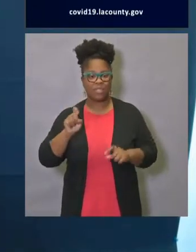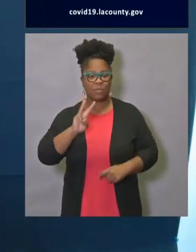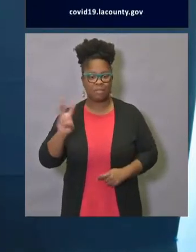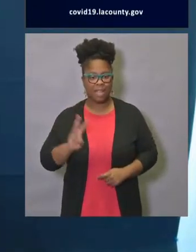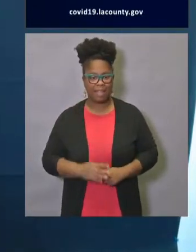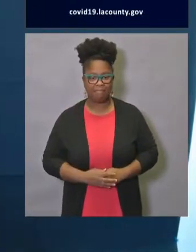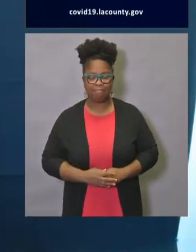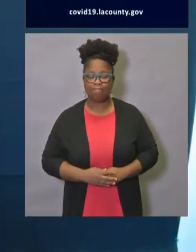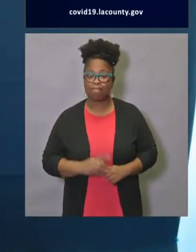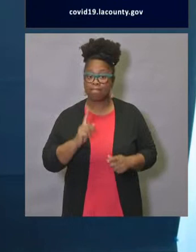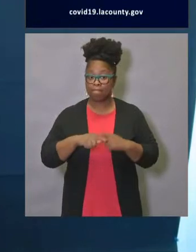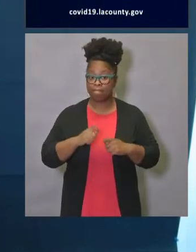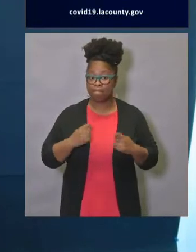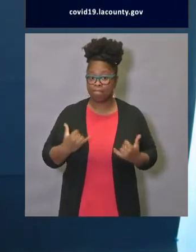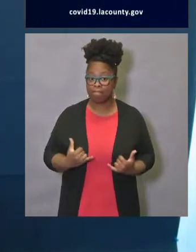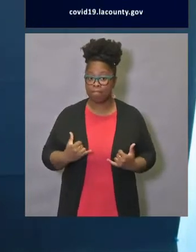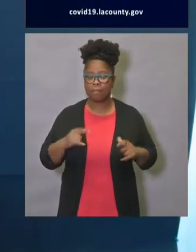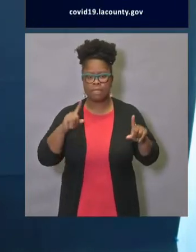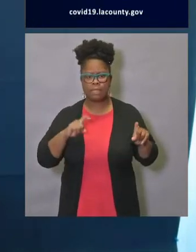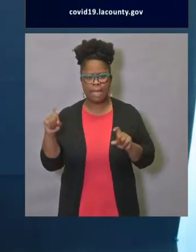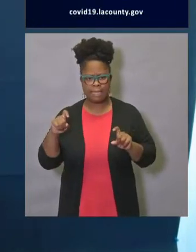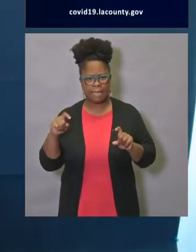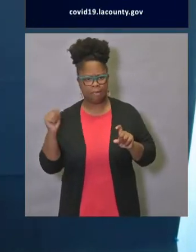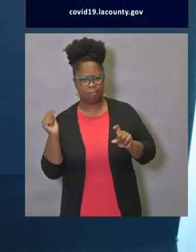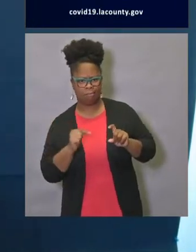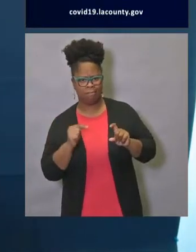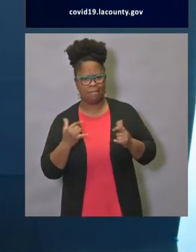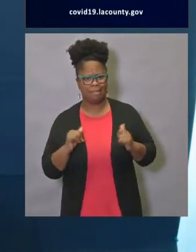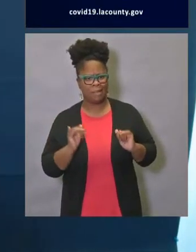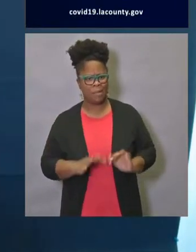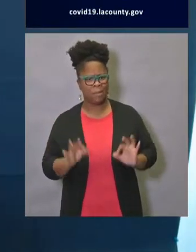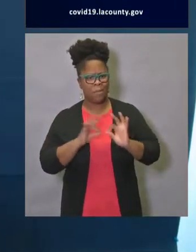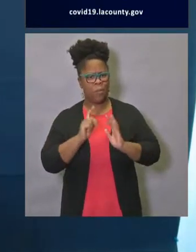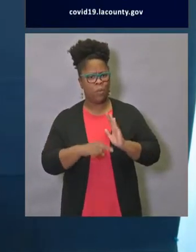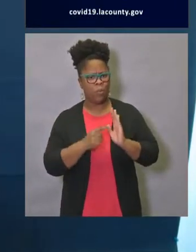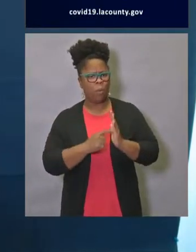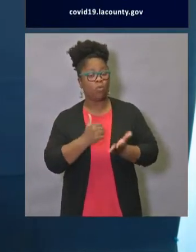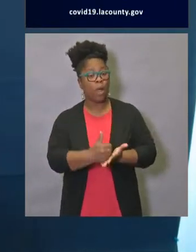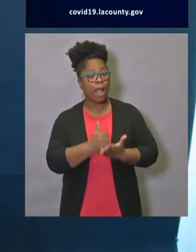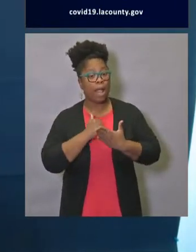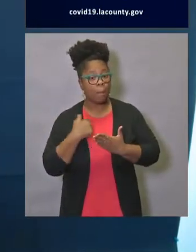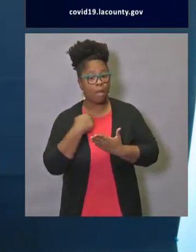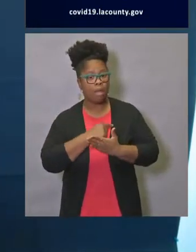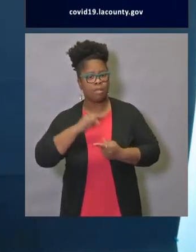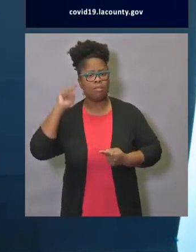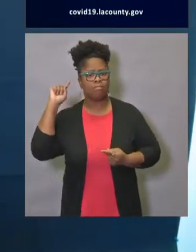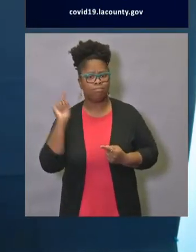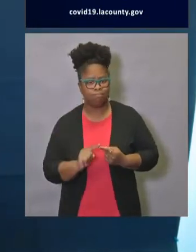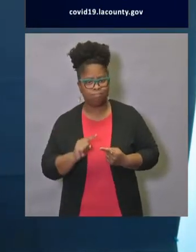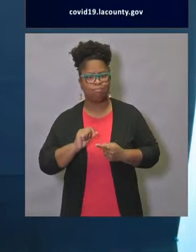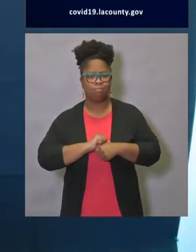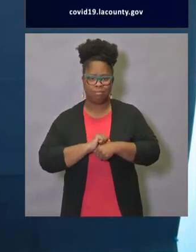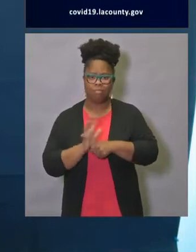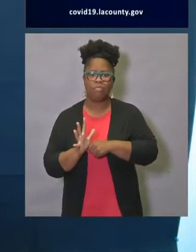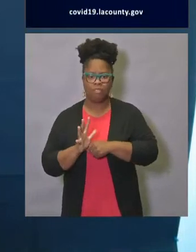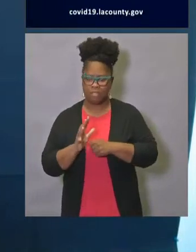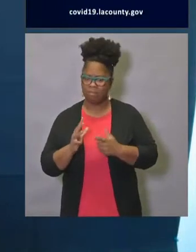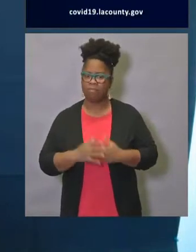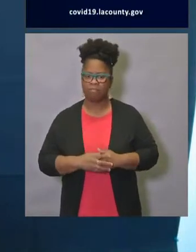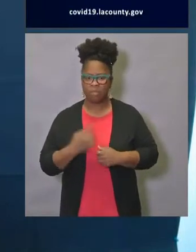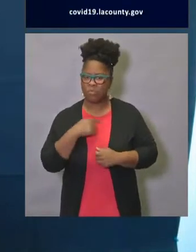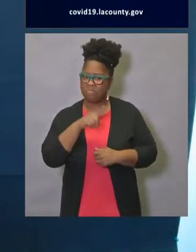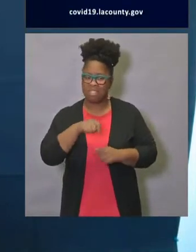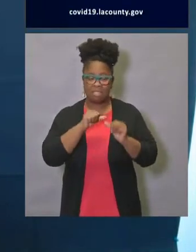closing, testing has still a very critical role in helping us in our fight against this pandemic. We need